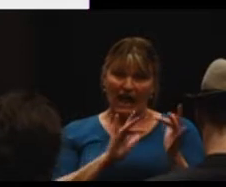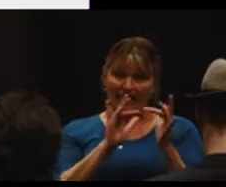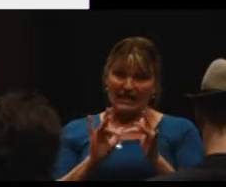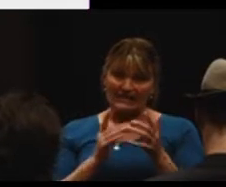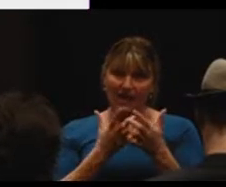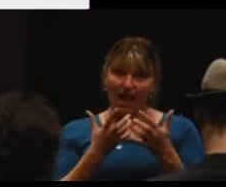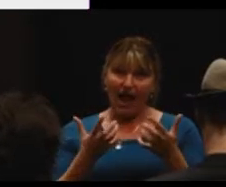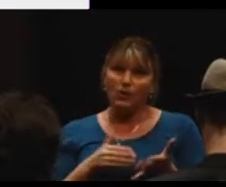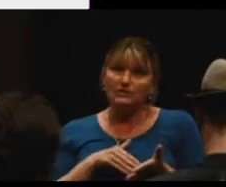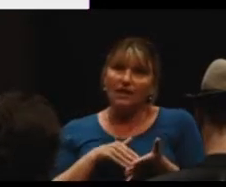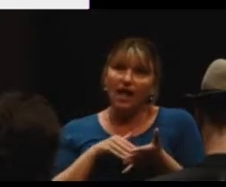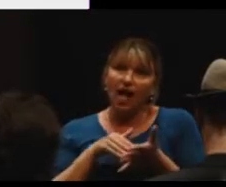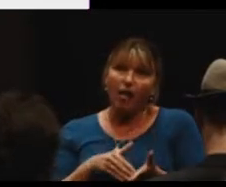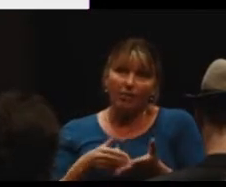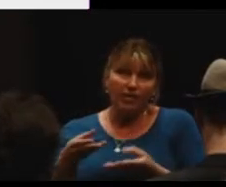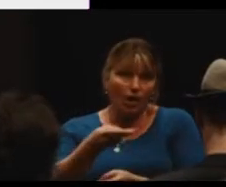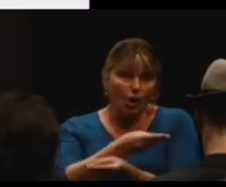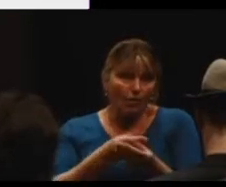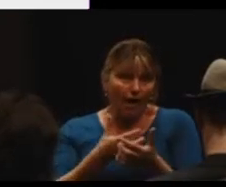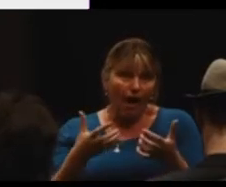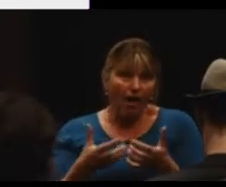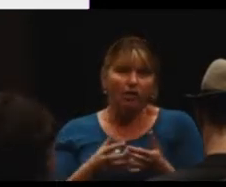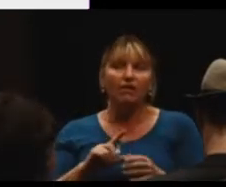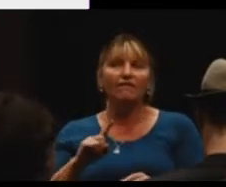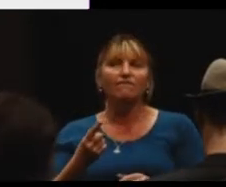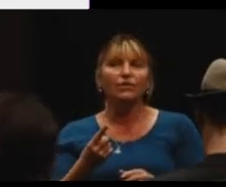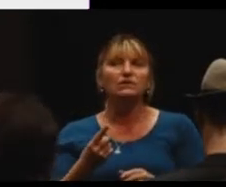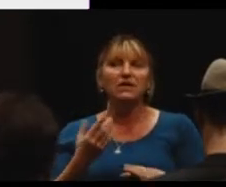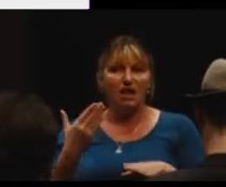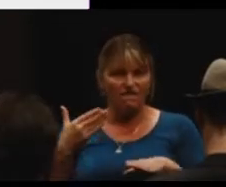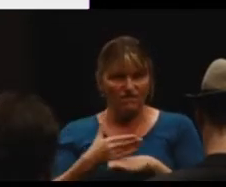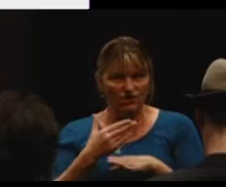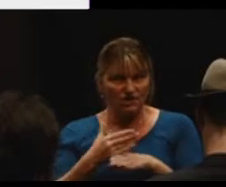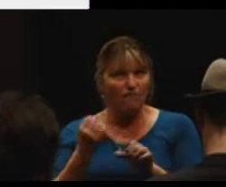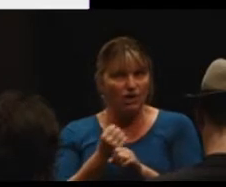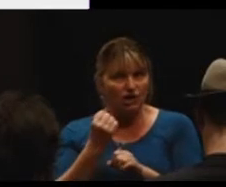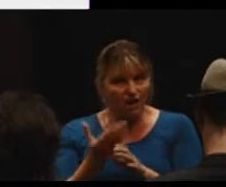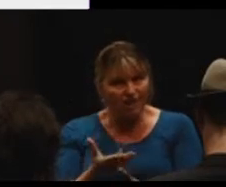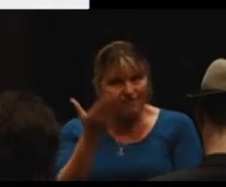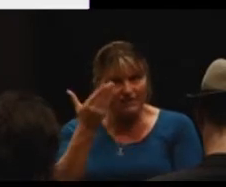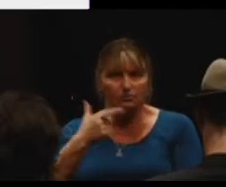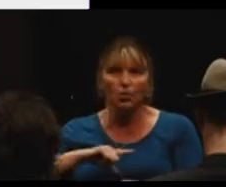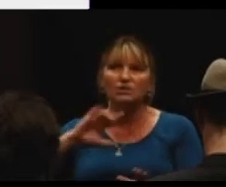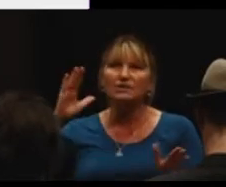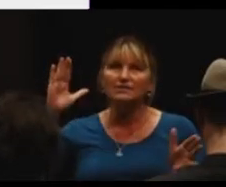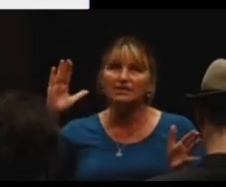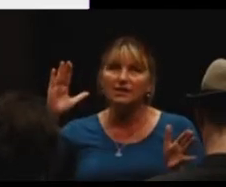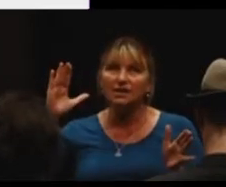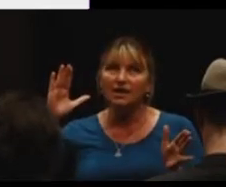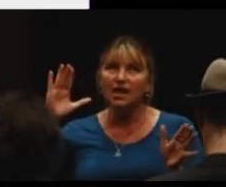help the economy? First, it increases the efficiency of production by reducing costs of finding and using shared